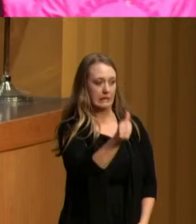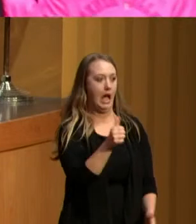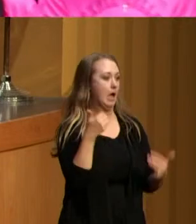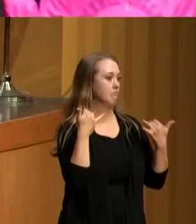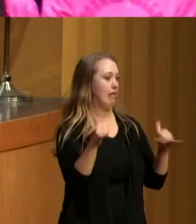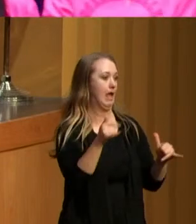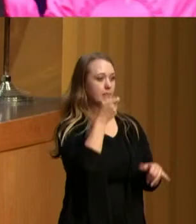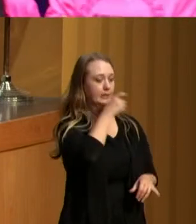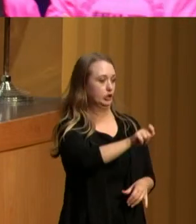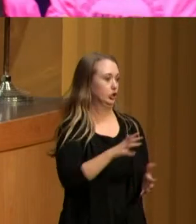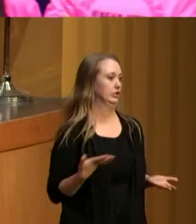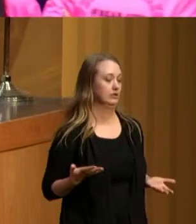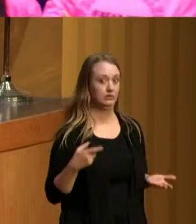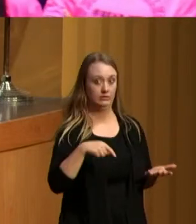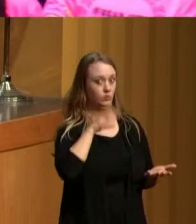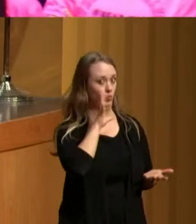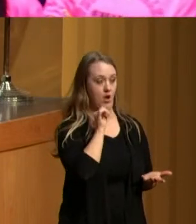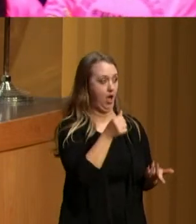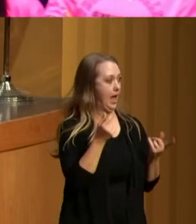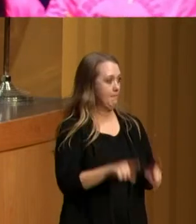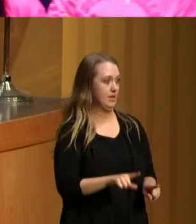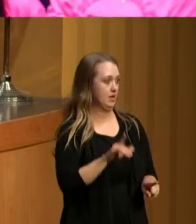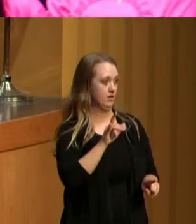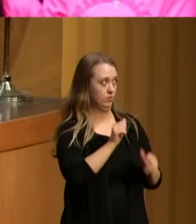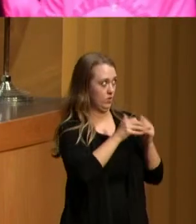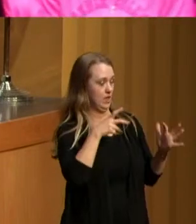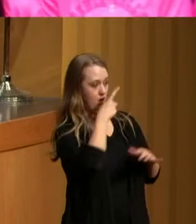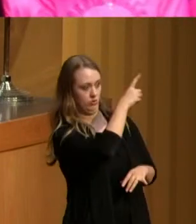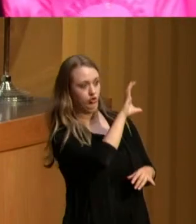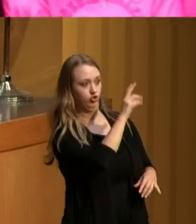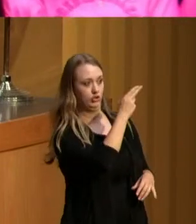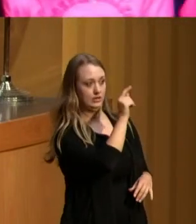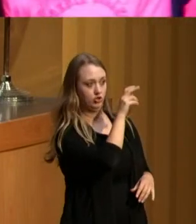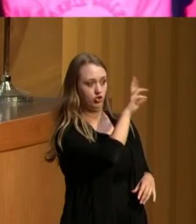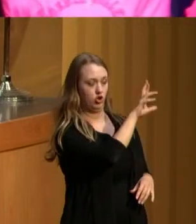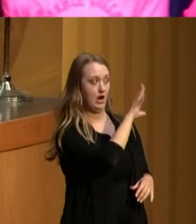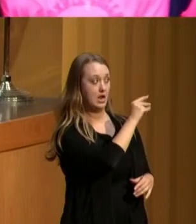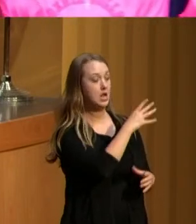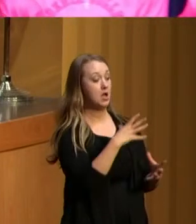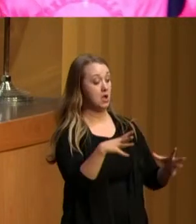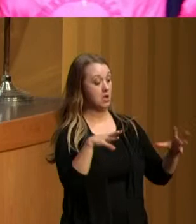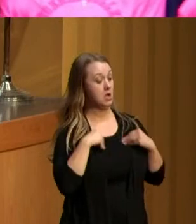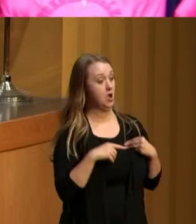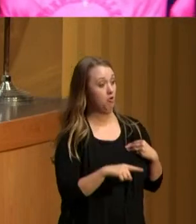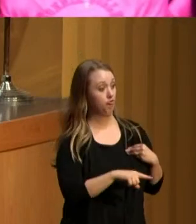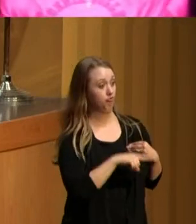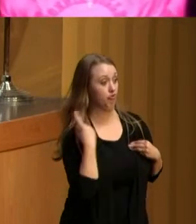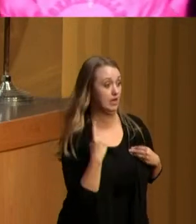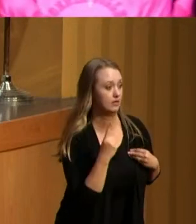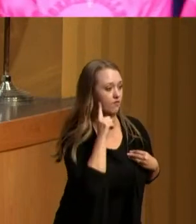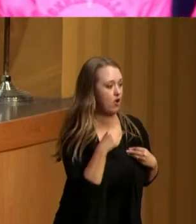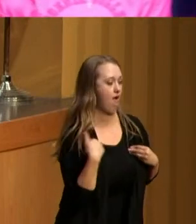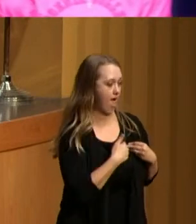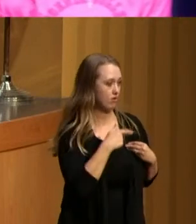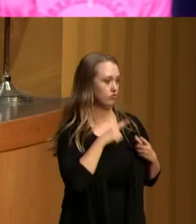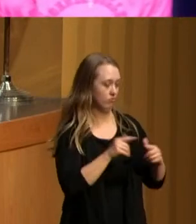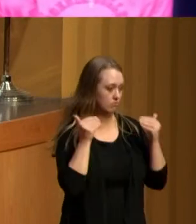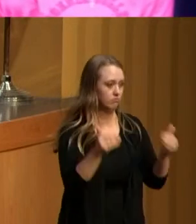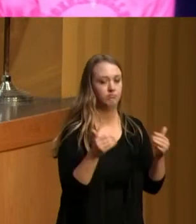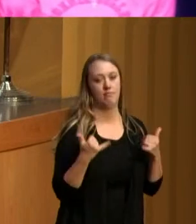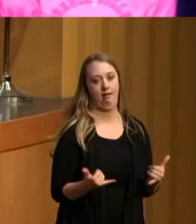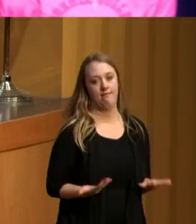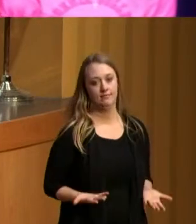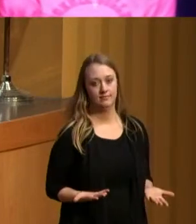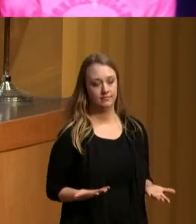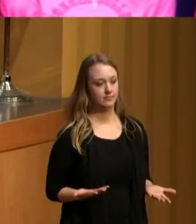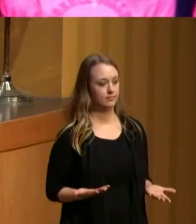never happened if it wasn't for our chancellor and him sticking his neck out in order for us to have this. The only way